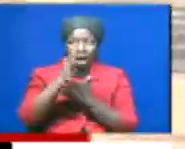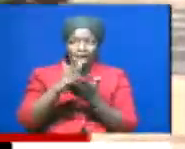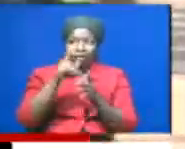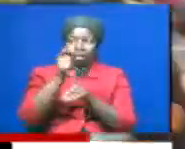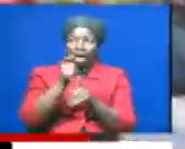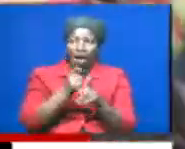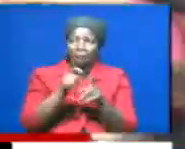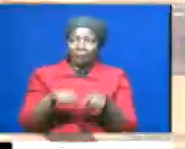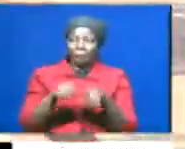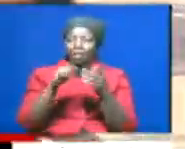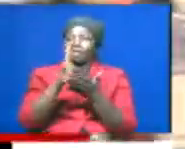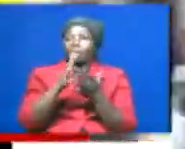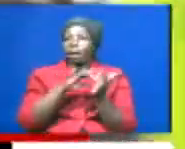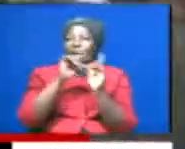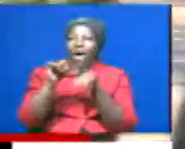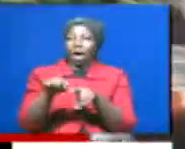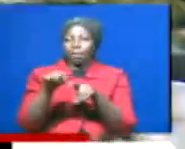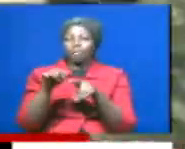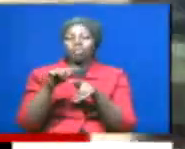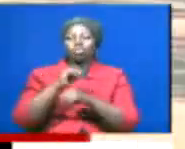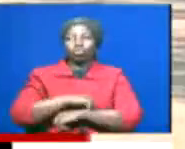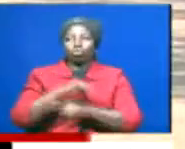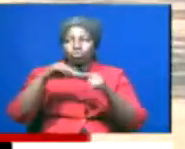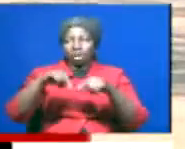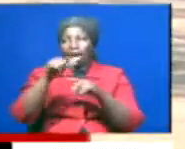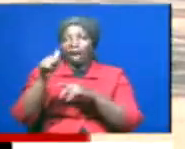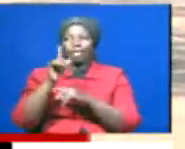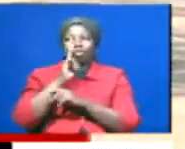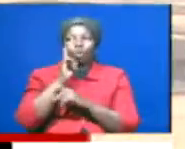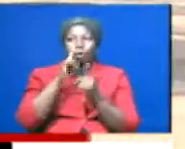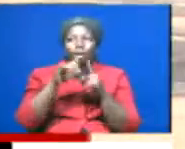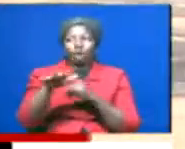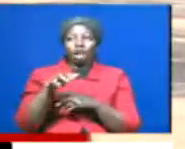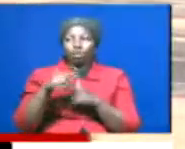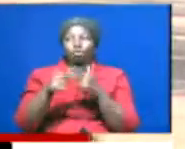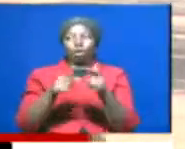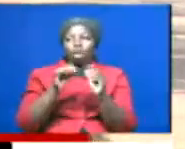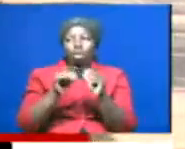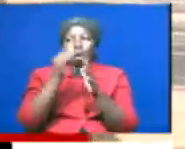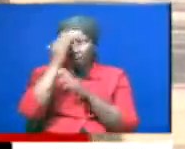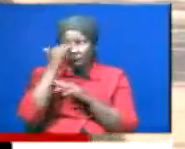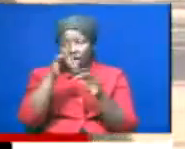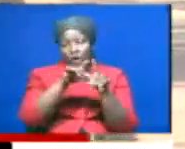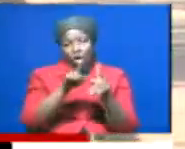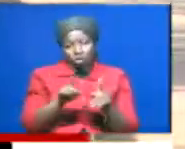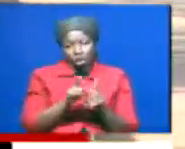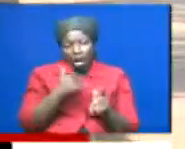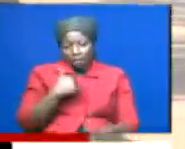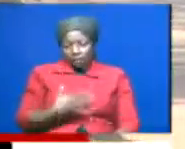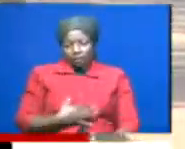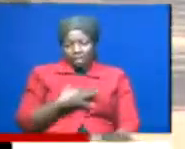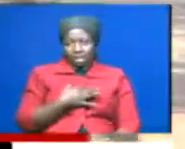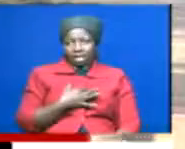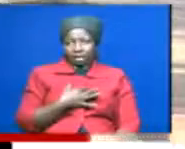some are reporting tomorrow. But that transportation issue is not going on, because, of course, we also visited the